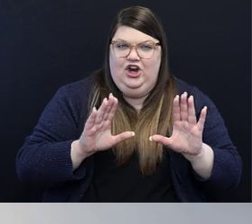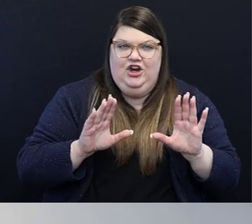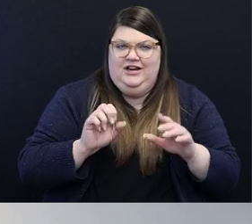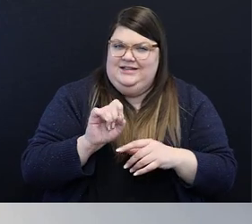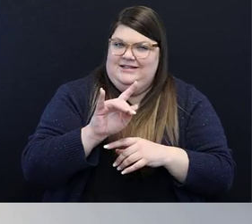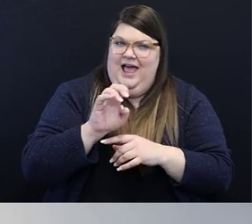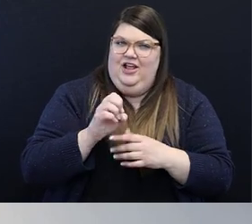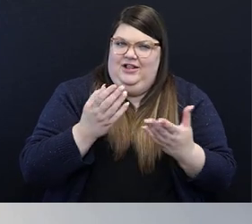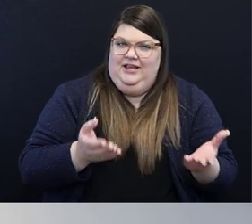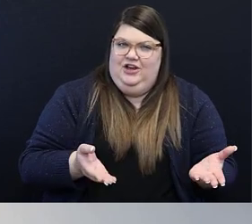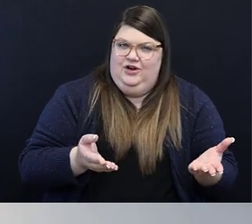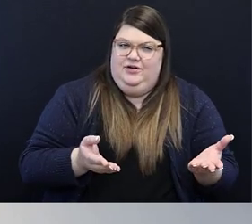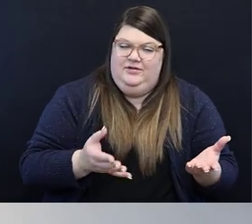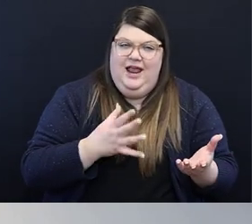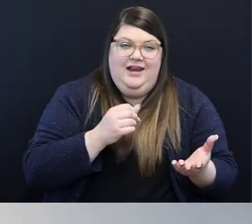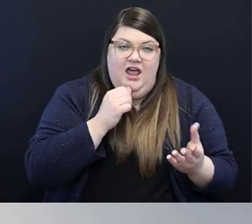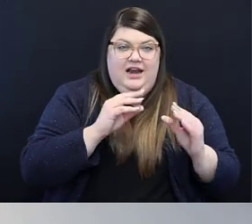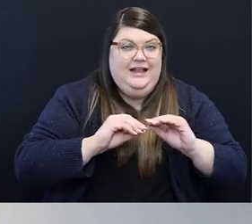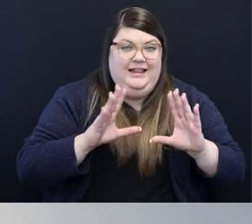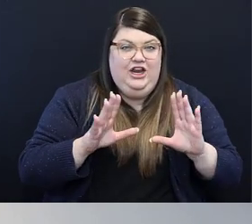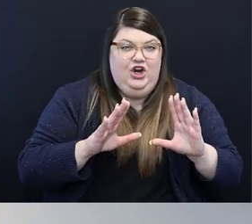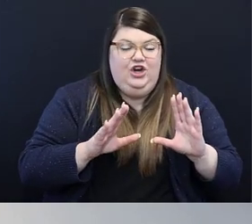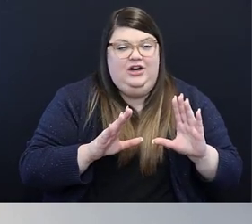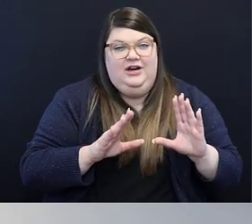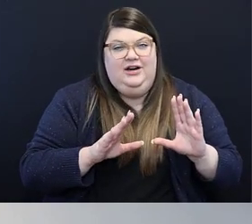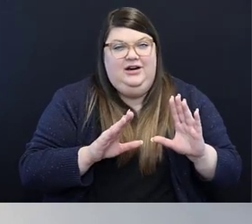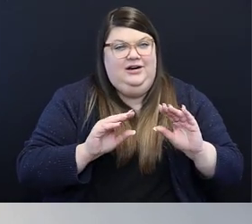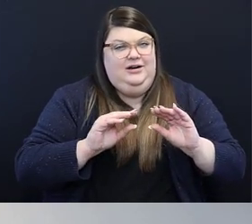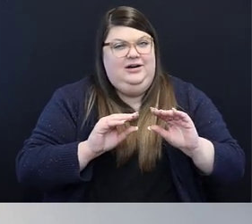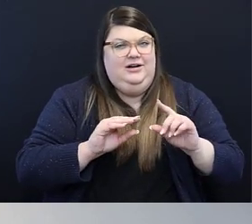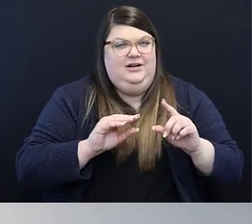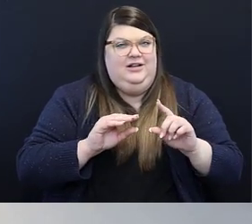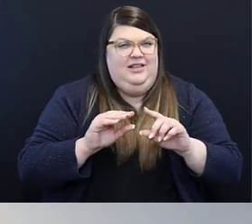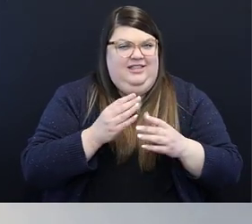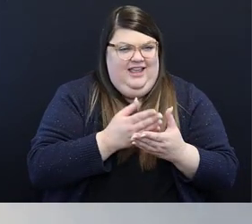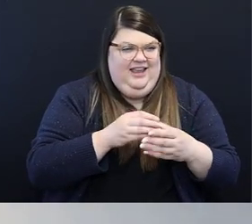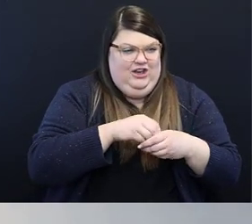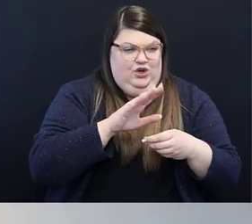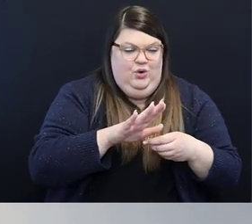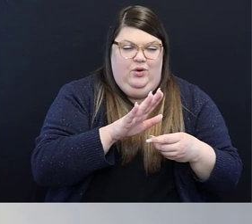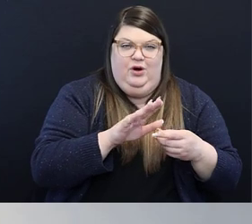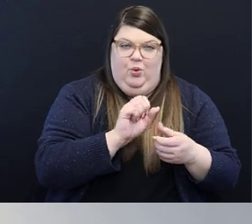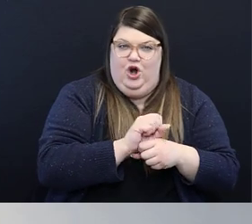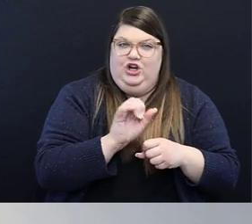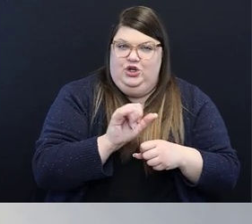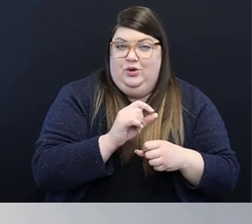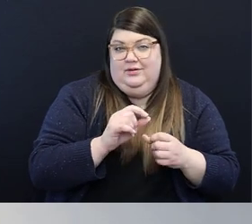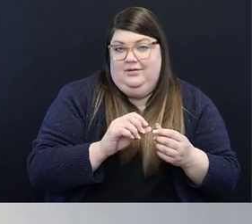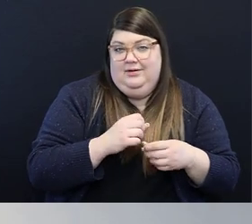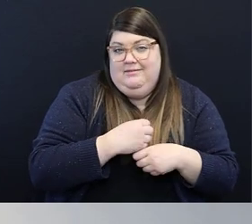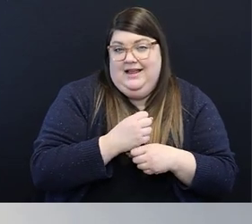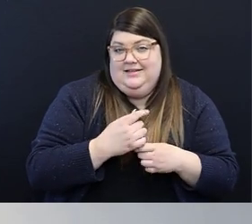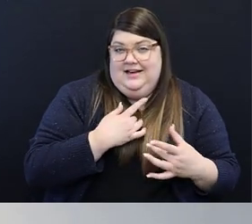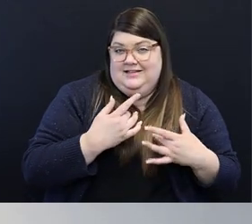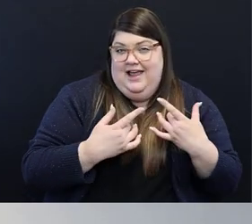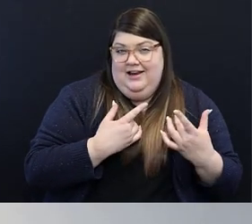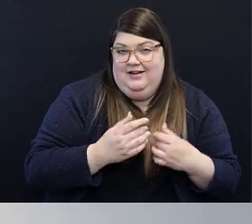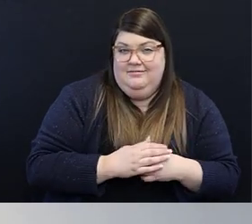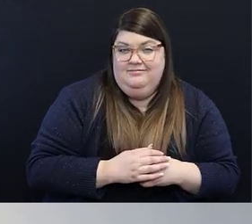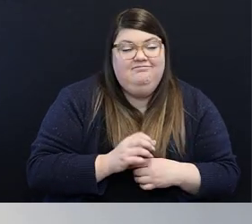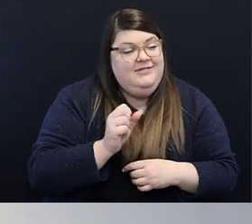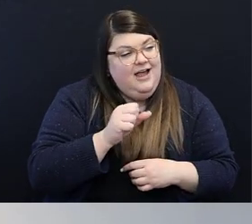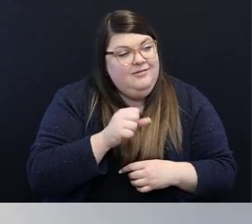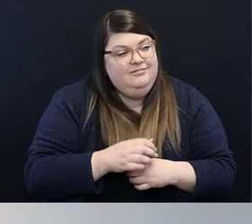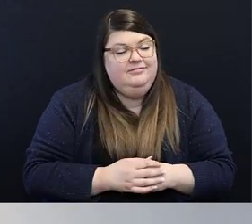architectural yeah. style here. And there's also not a clear signature in your work as well, which I yeah. think makes it really exciting. Yeah.